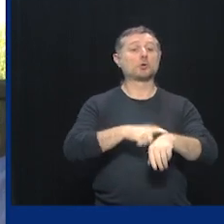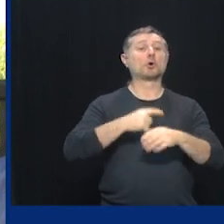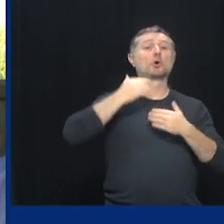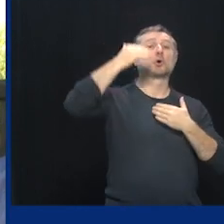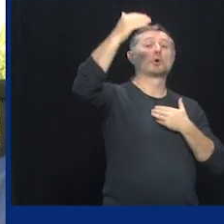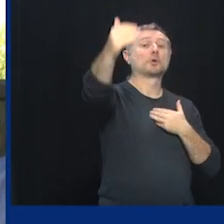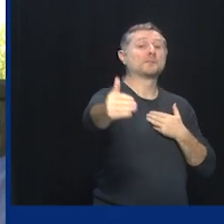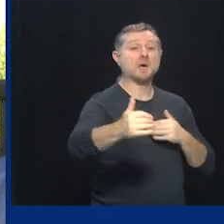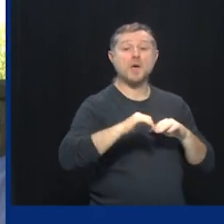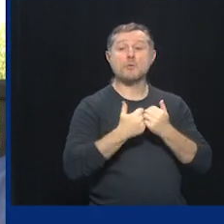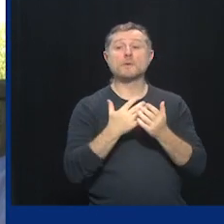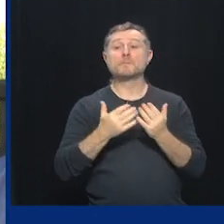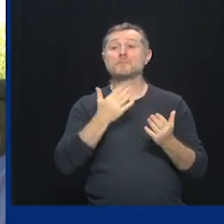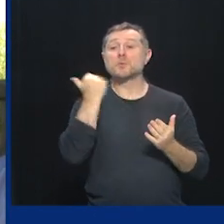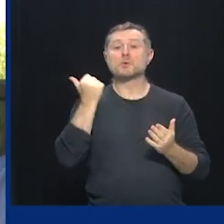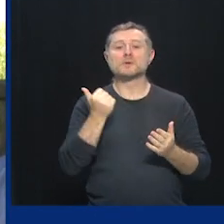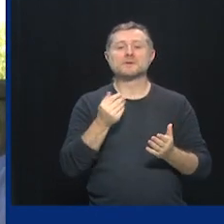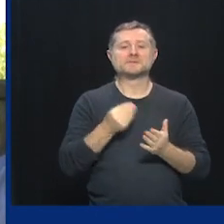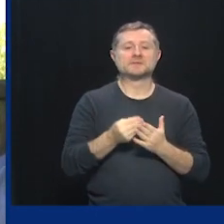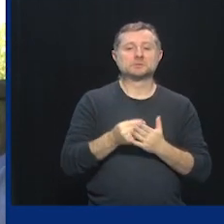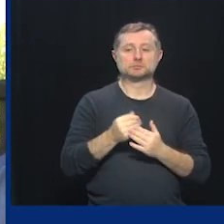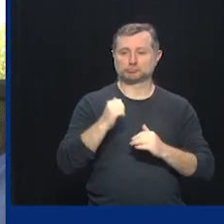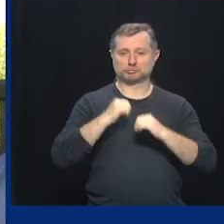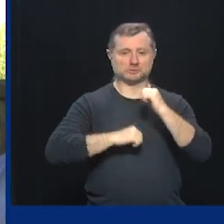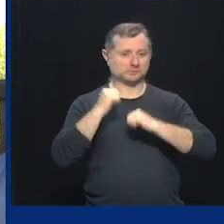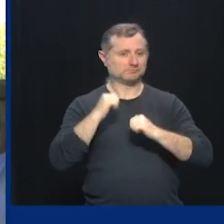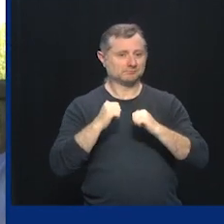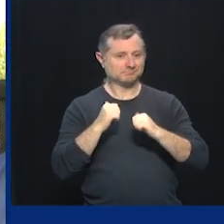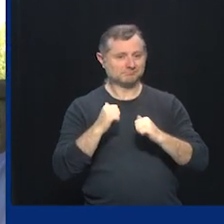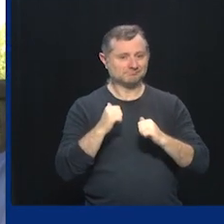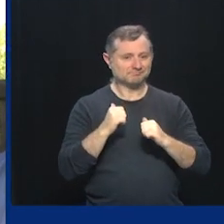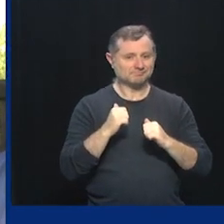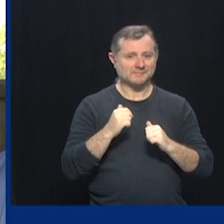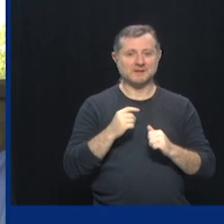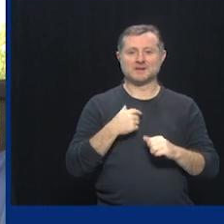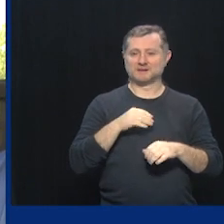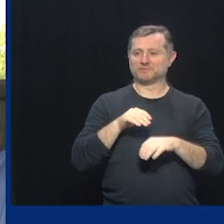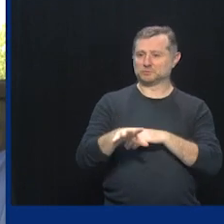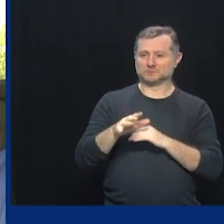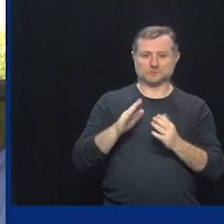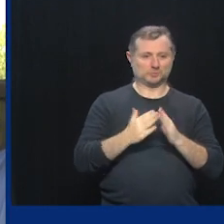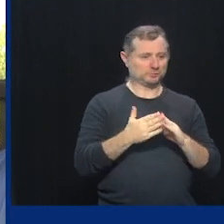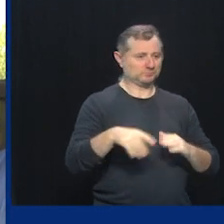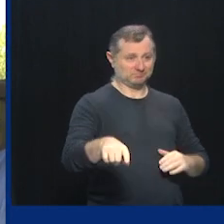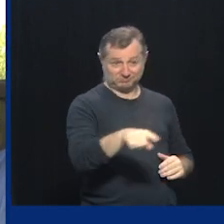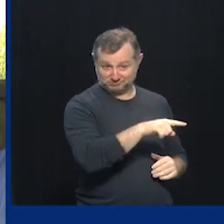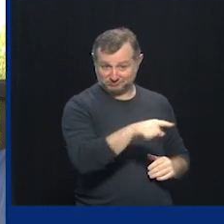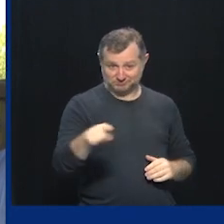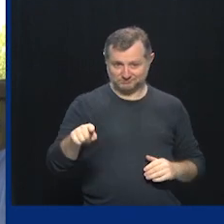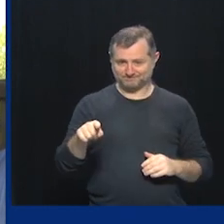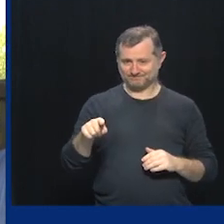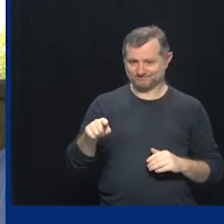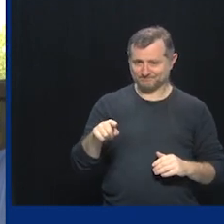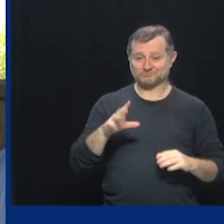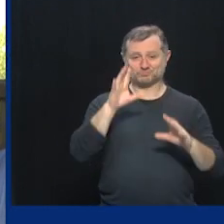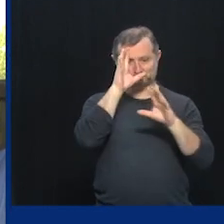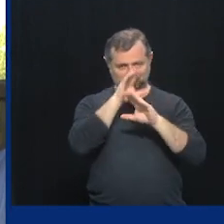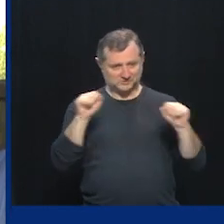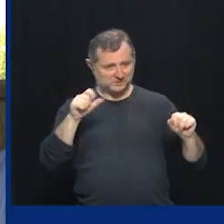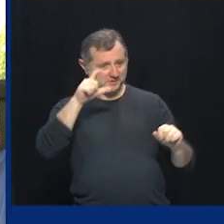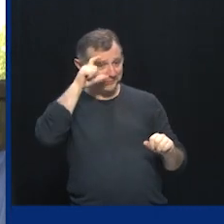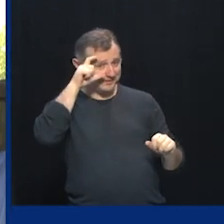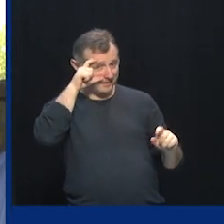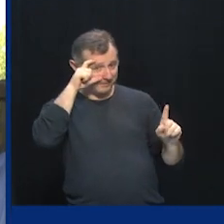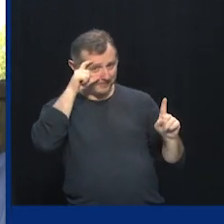more infrastructure dollars to communities like this? And I want to tell you, I just spoke to President Biden in the last hour. I was with